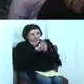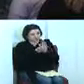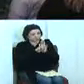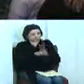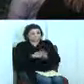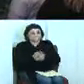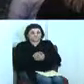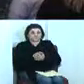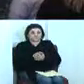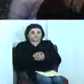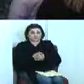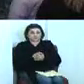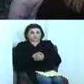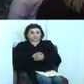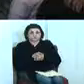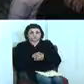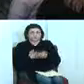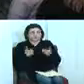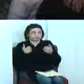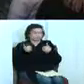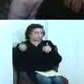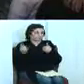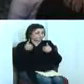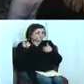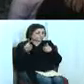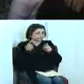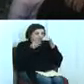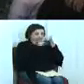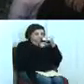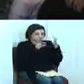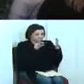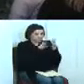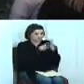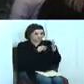because we actually do have somebody to imitate.